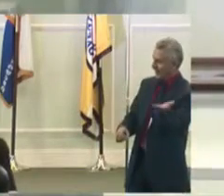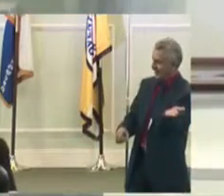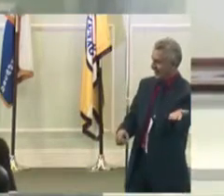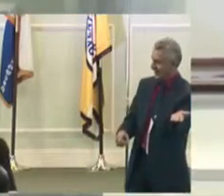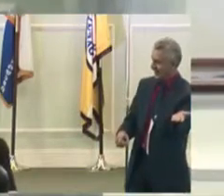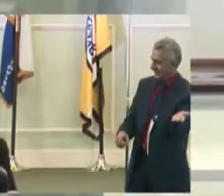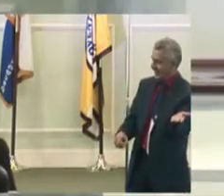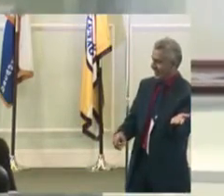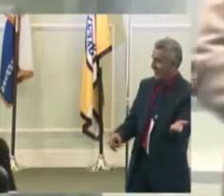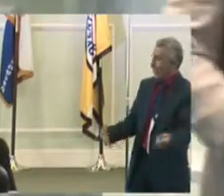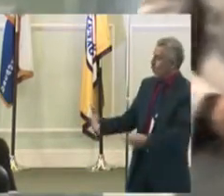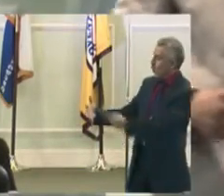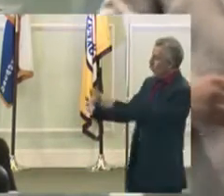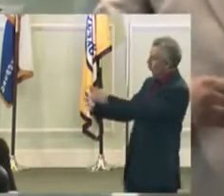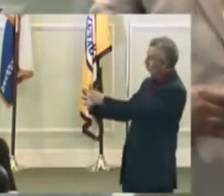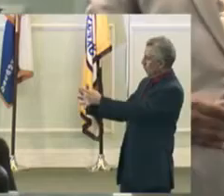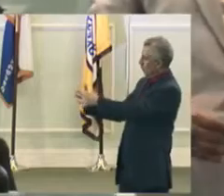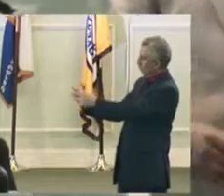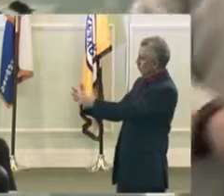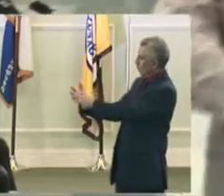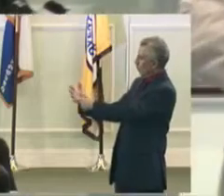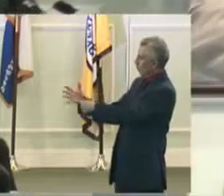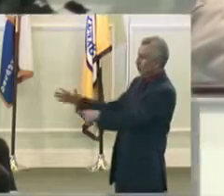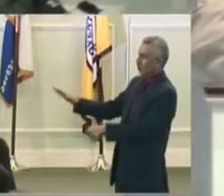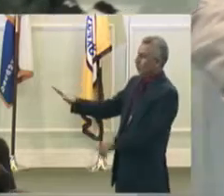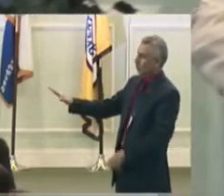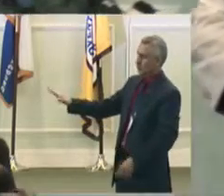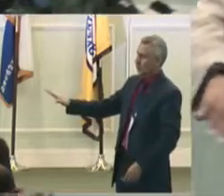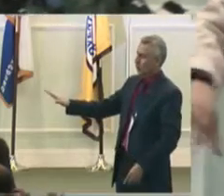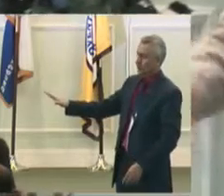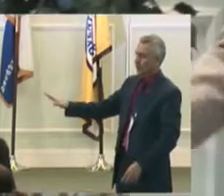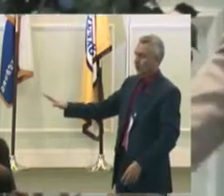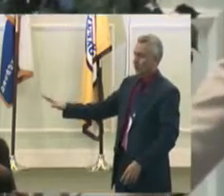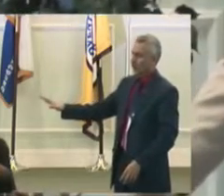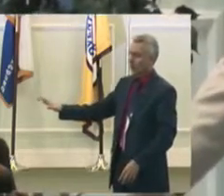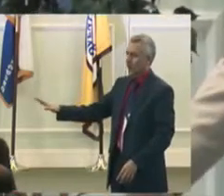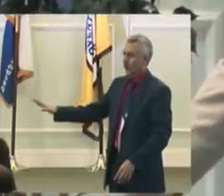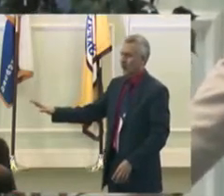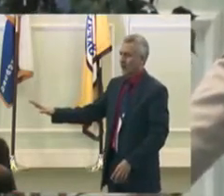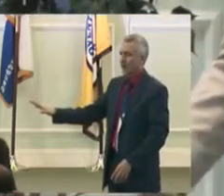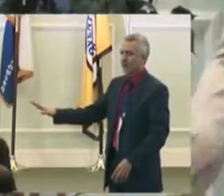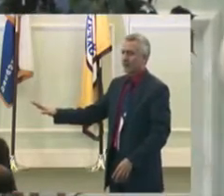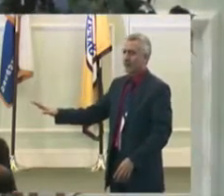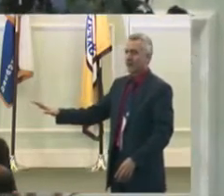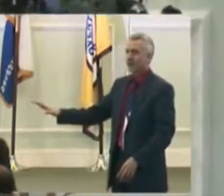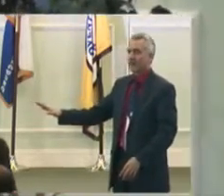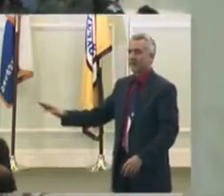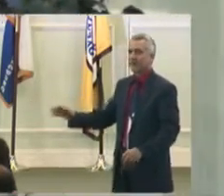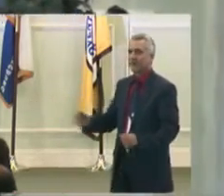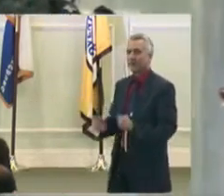B, C, and D, it's going to work out right. And I don't want anybody coming off my plan.